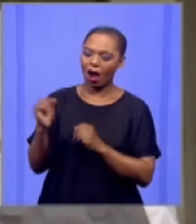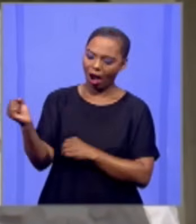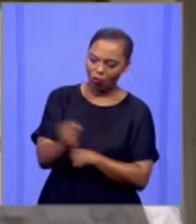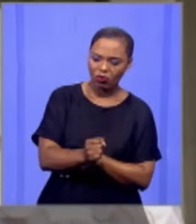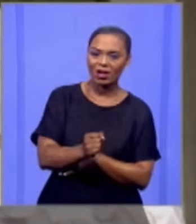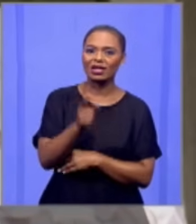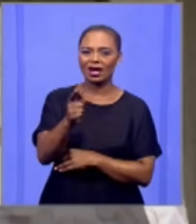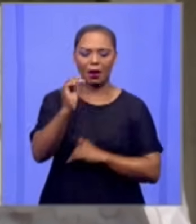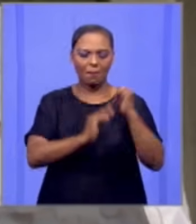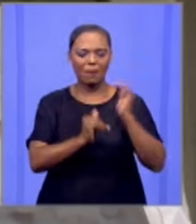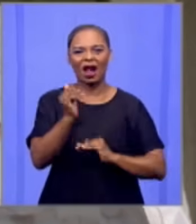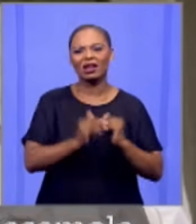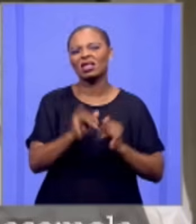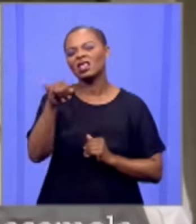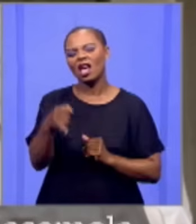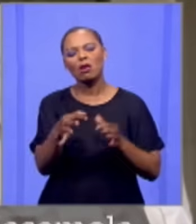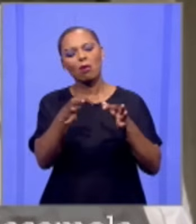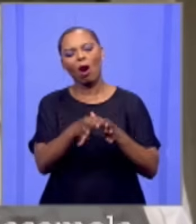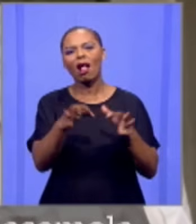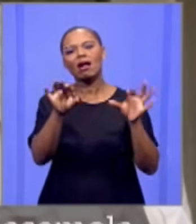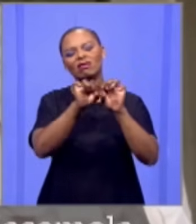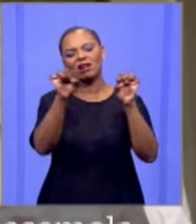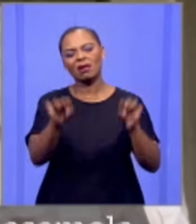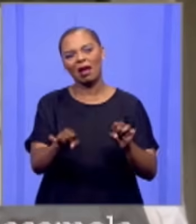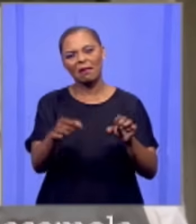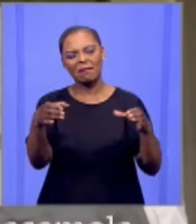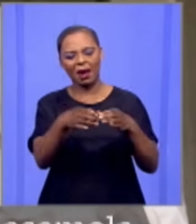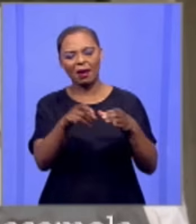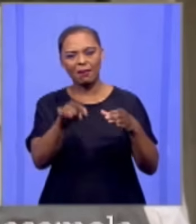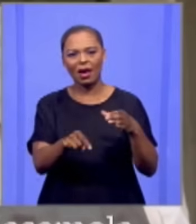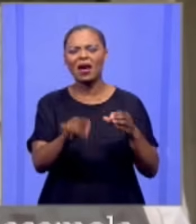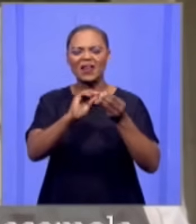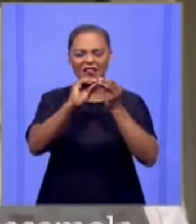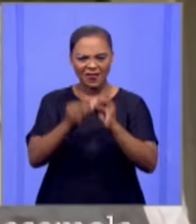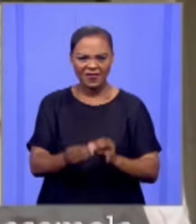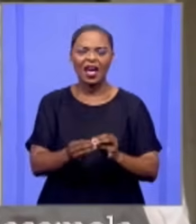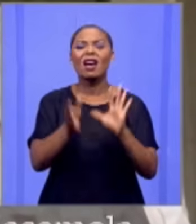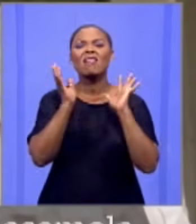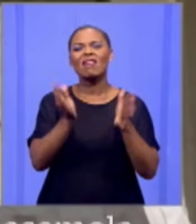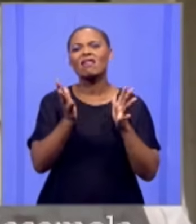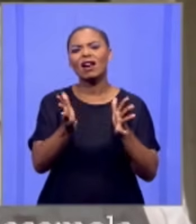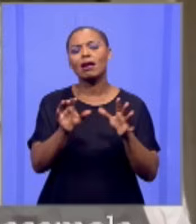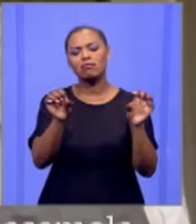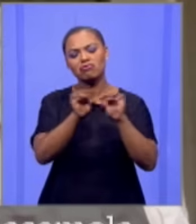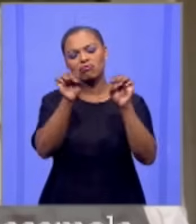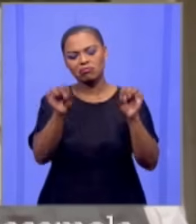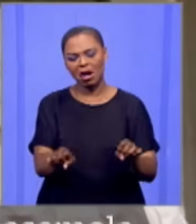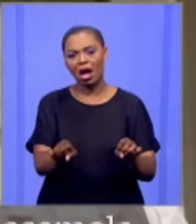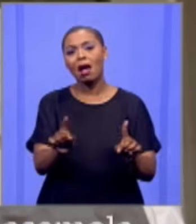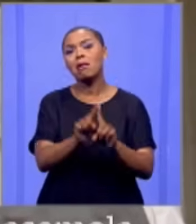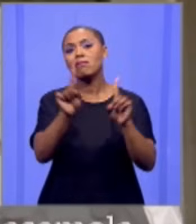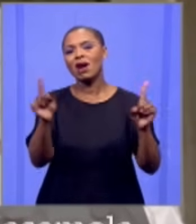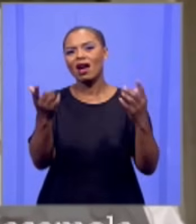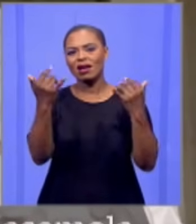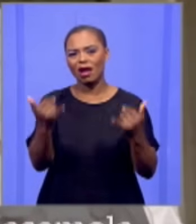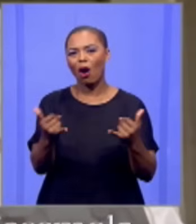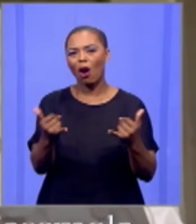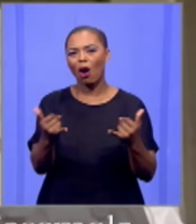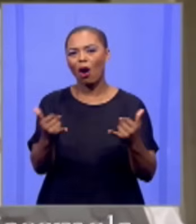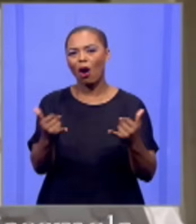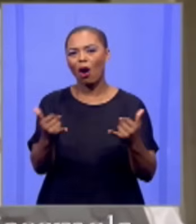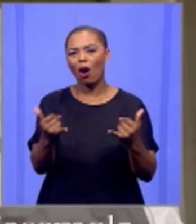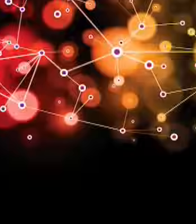the mini station. After building the mini station, it was installed. But due to the criminal,